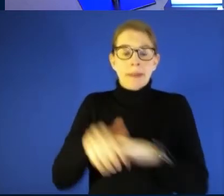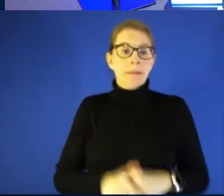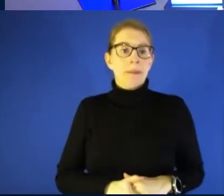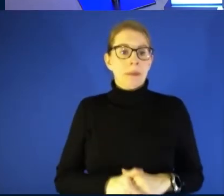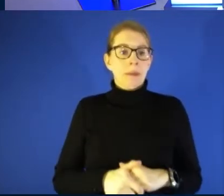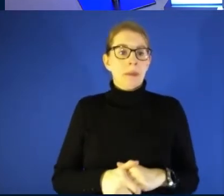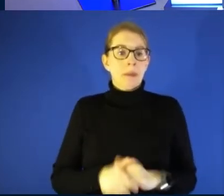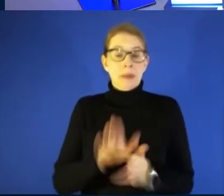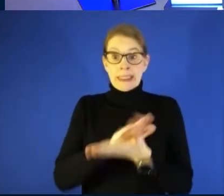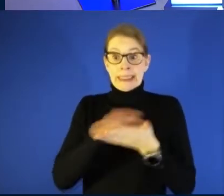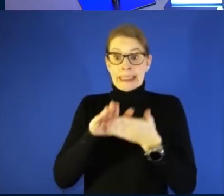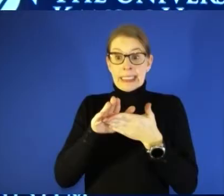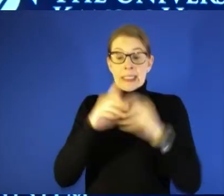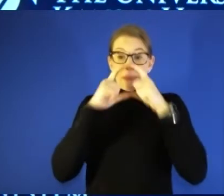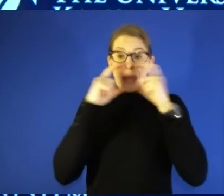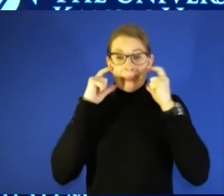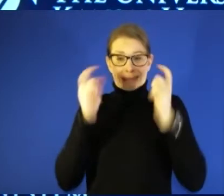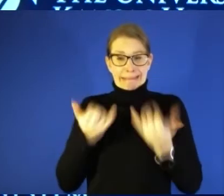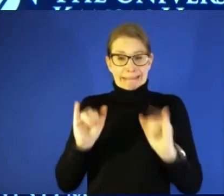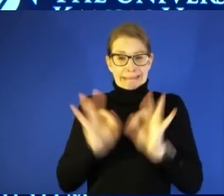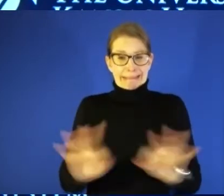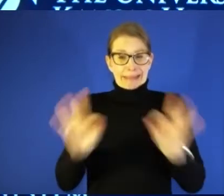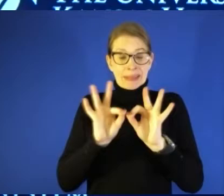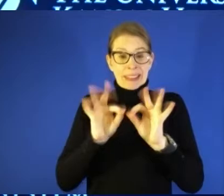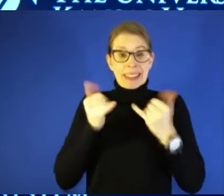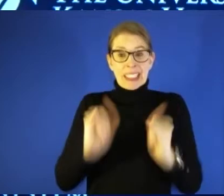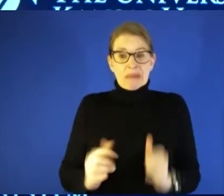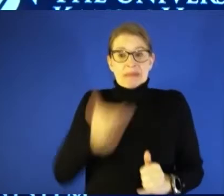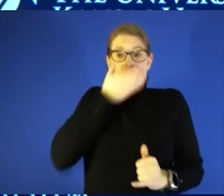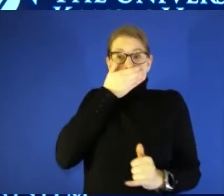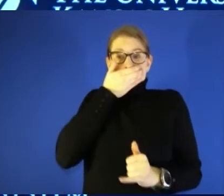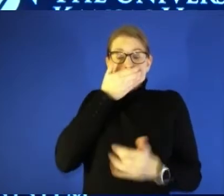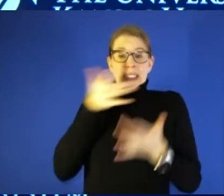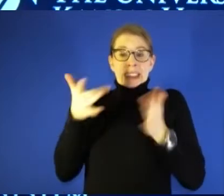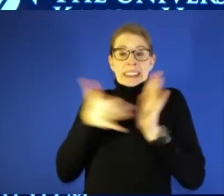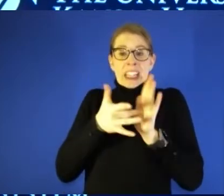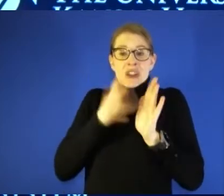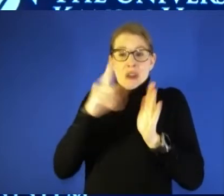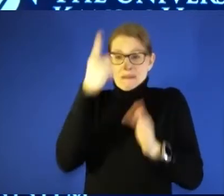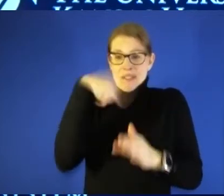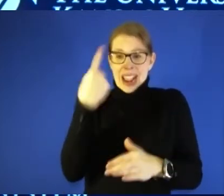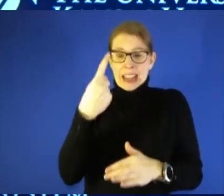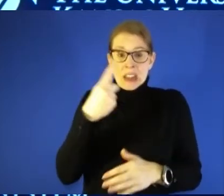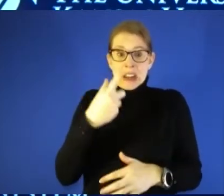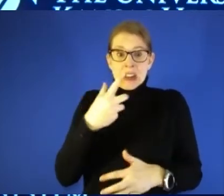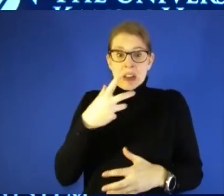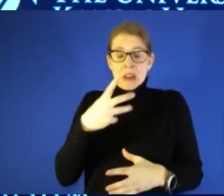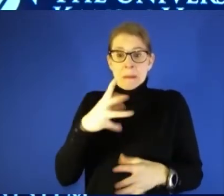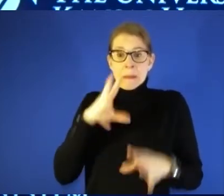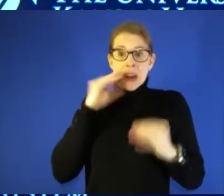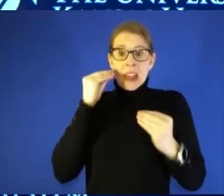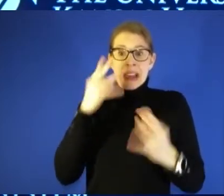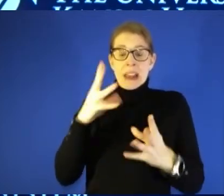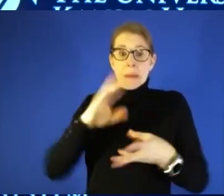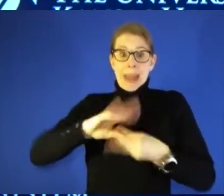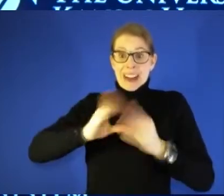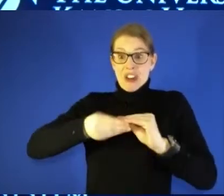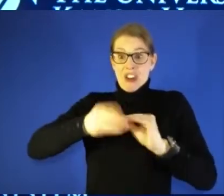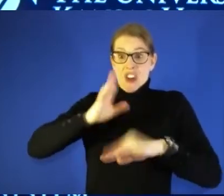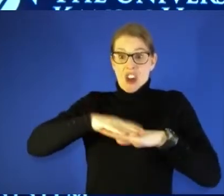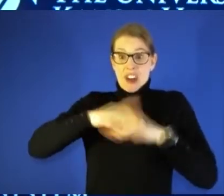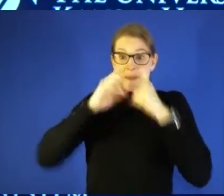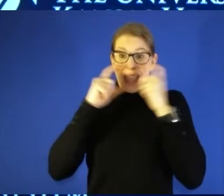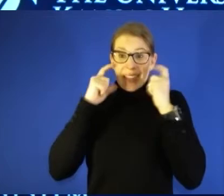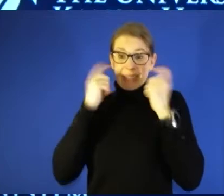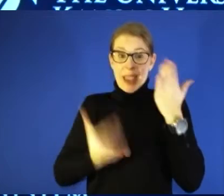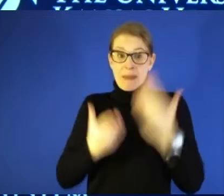still an important thing. I mean, you're still putting it very close to your face. As you're breathing, there is some bacteria that might be on there, so you might